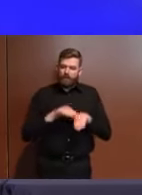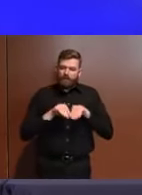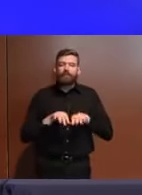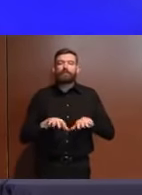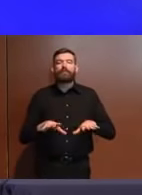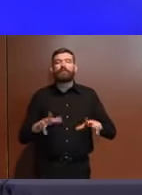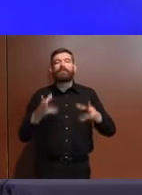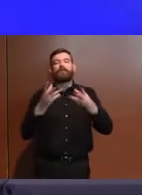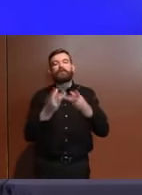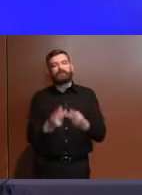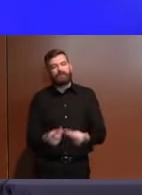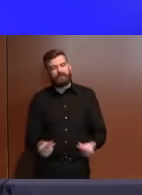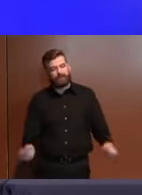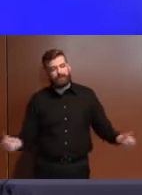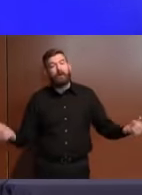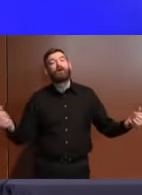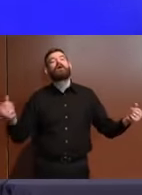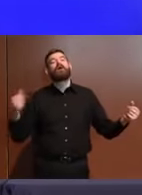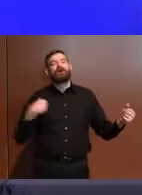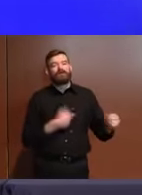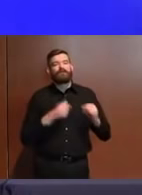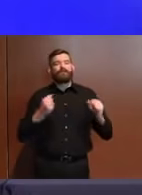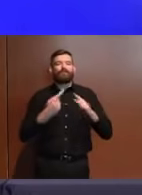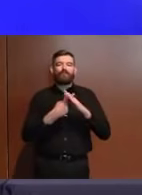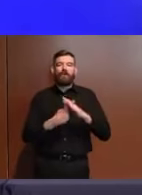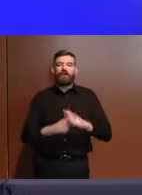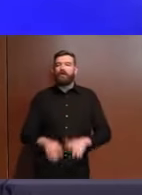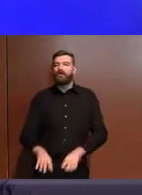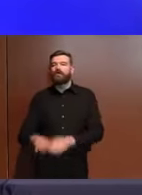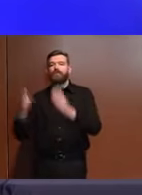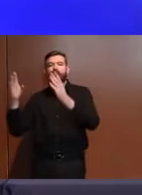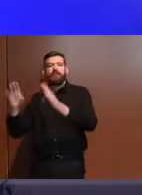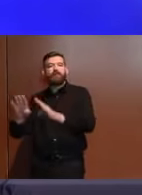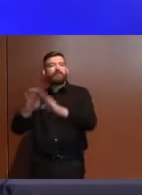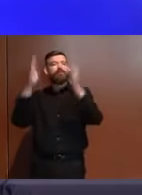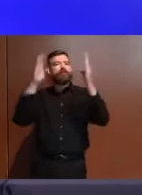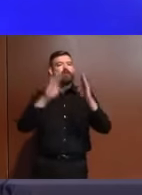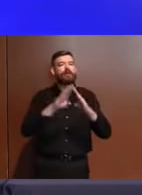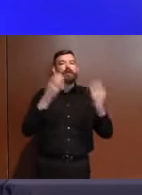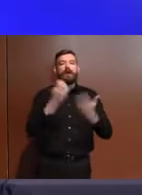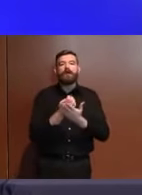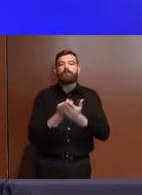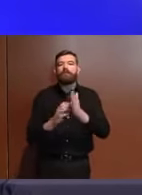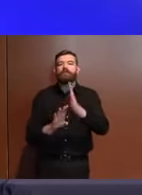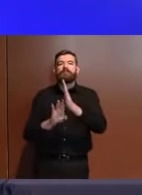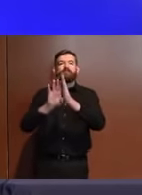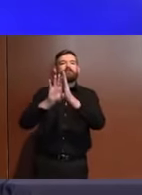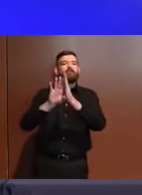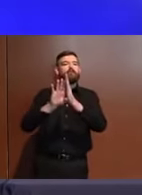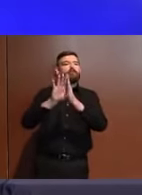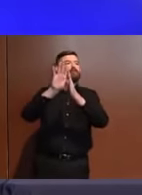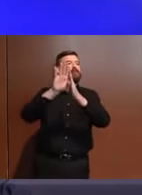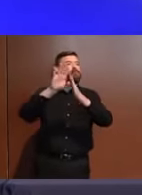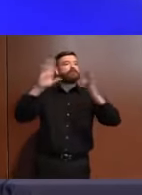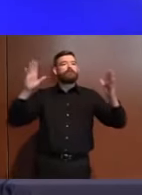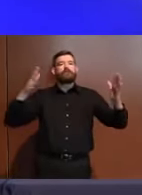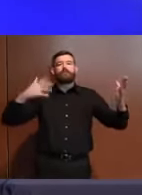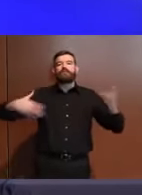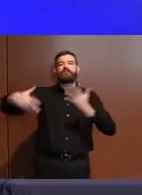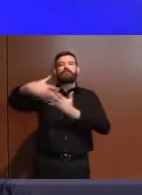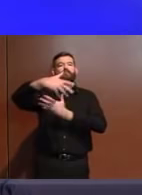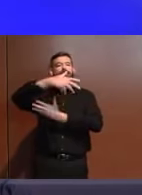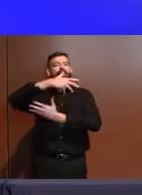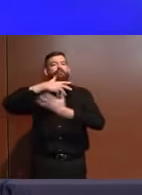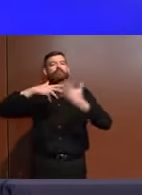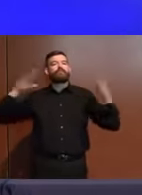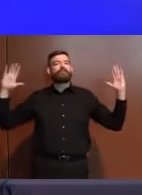responsibly begin to open up our economy and our society, get back on our feet again, and get back to being ourselves as